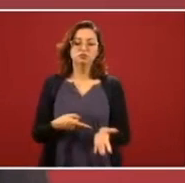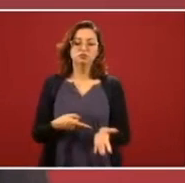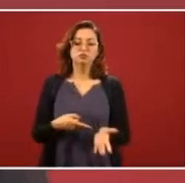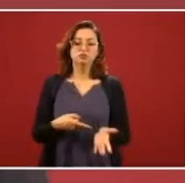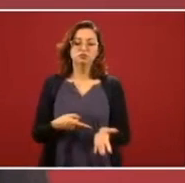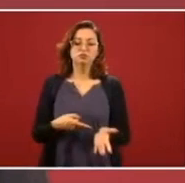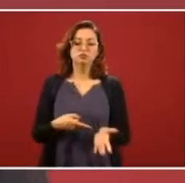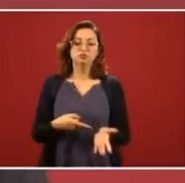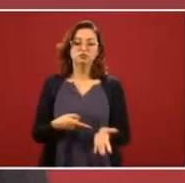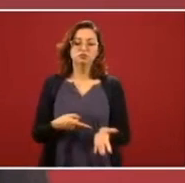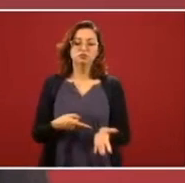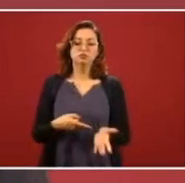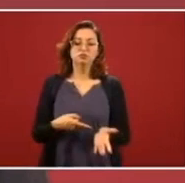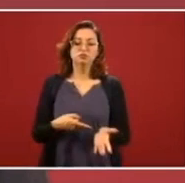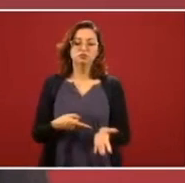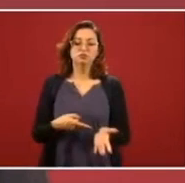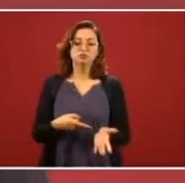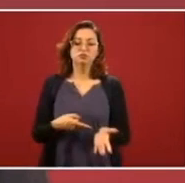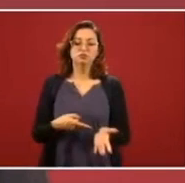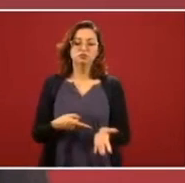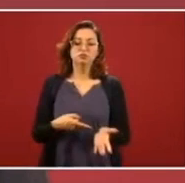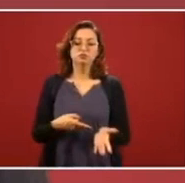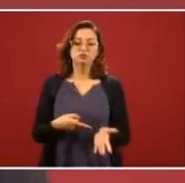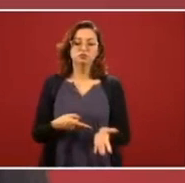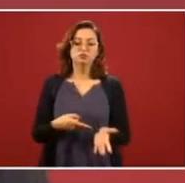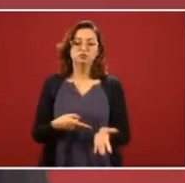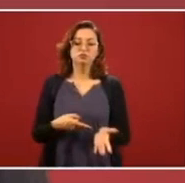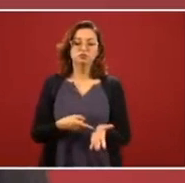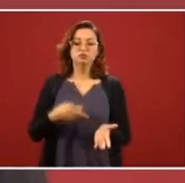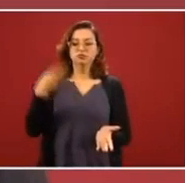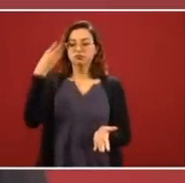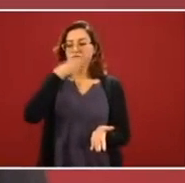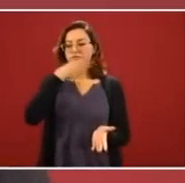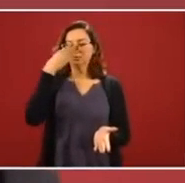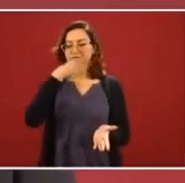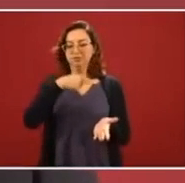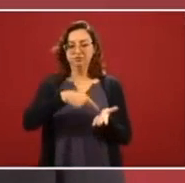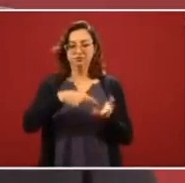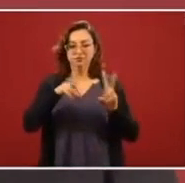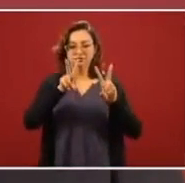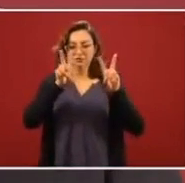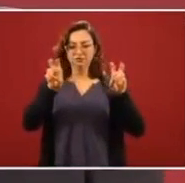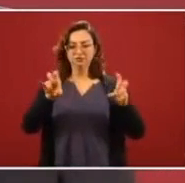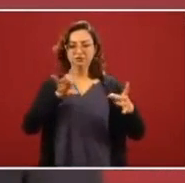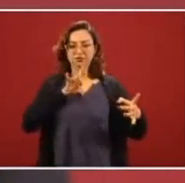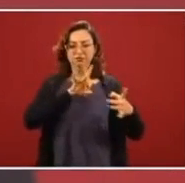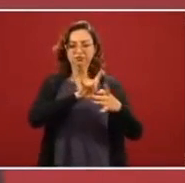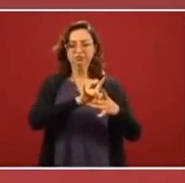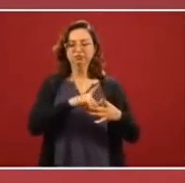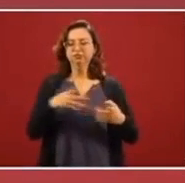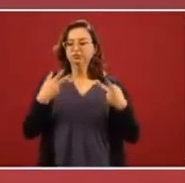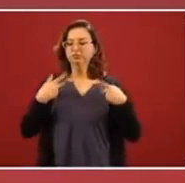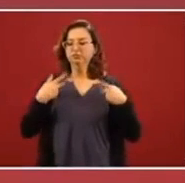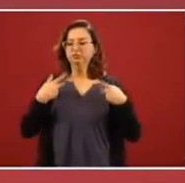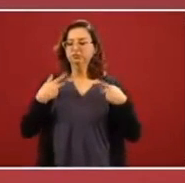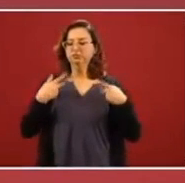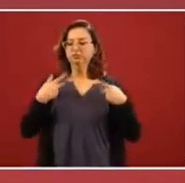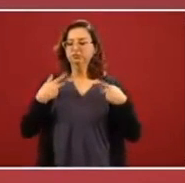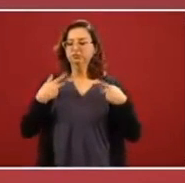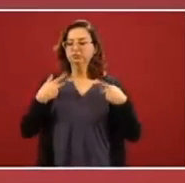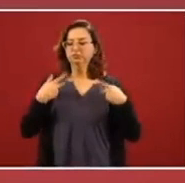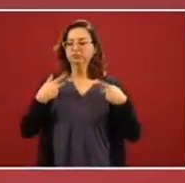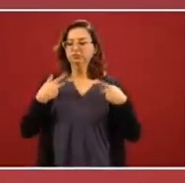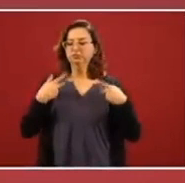rewording a biblical phrase. El pueblo tiene hambre